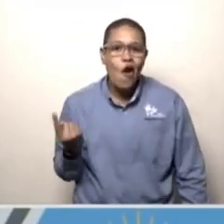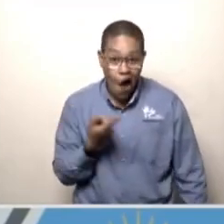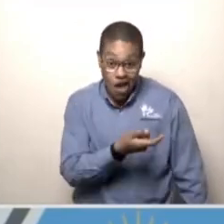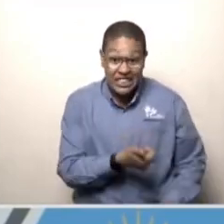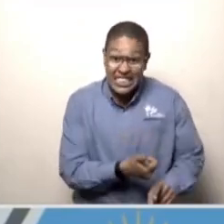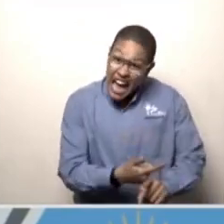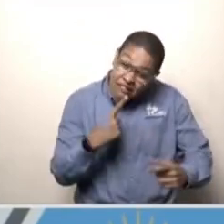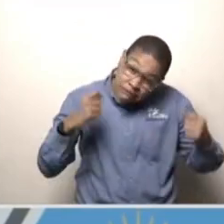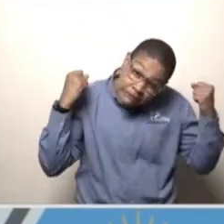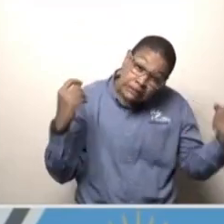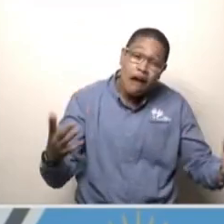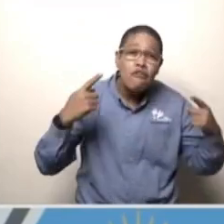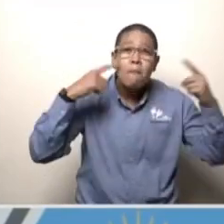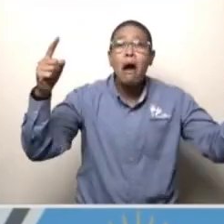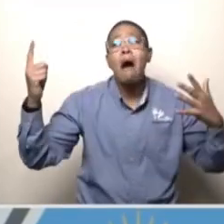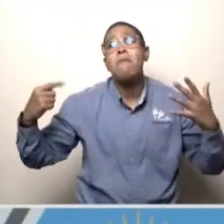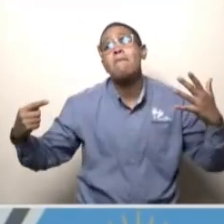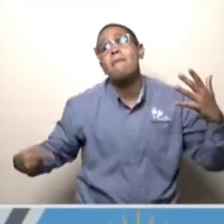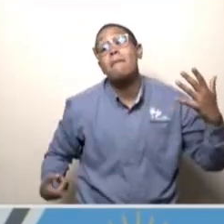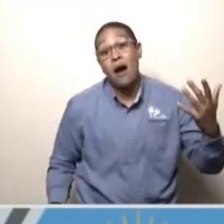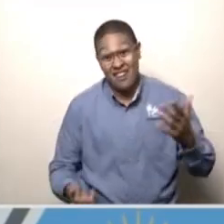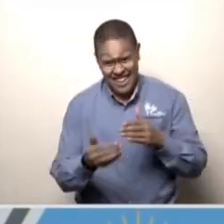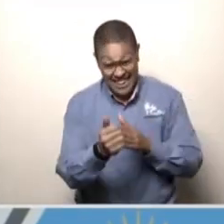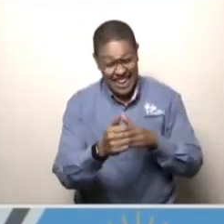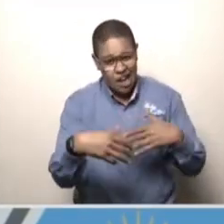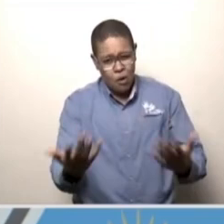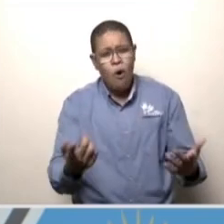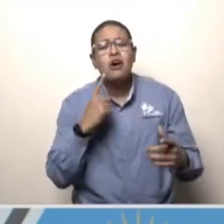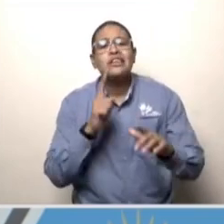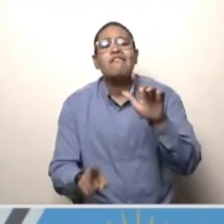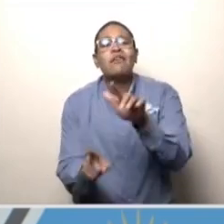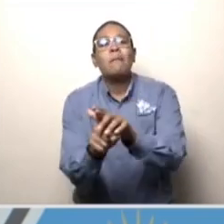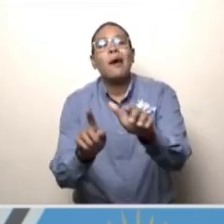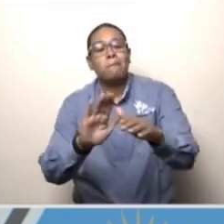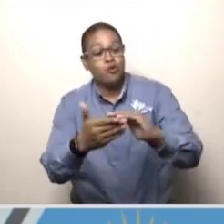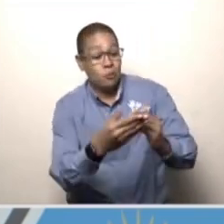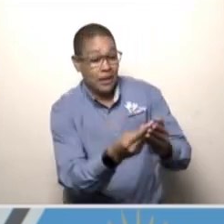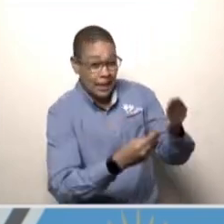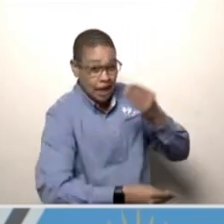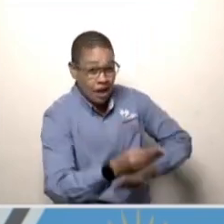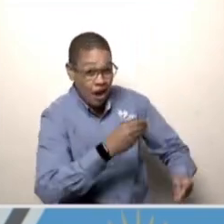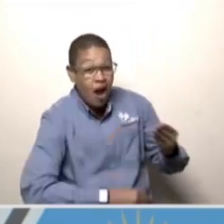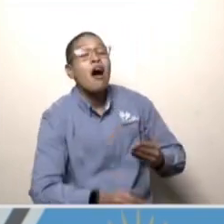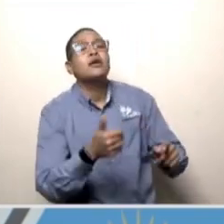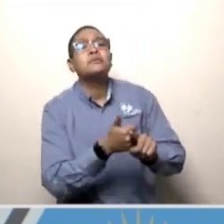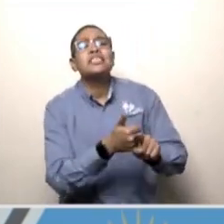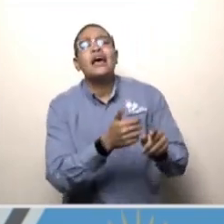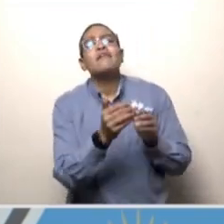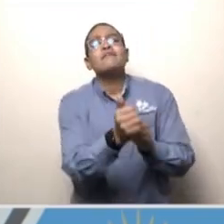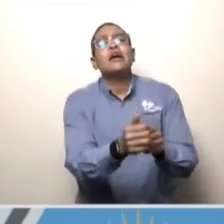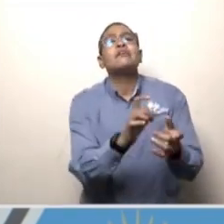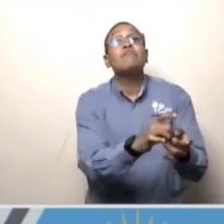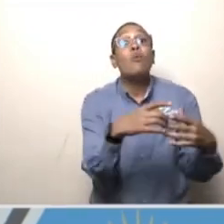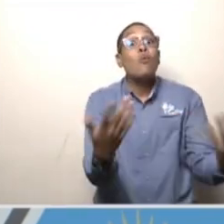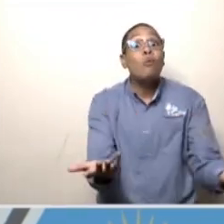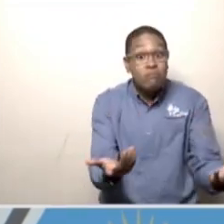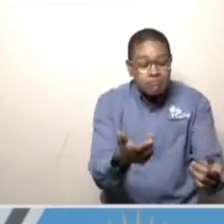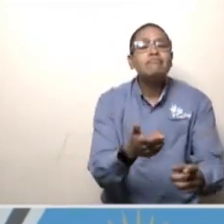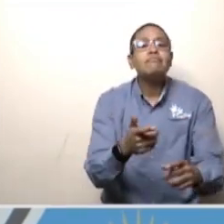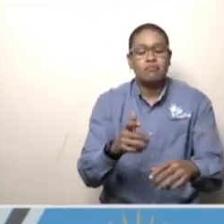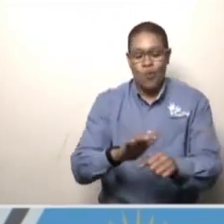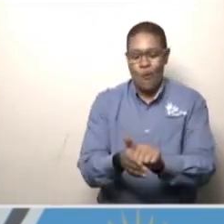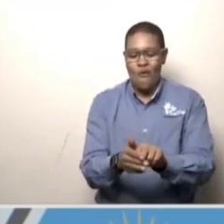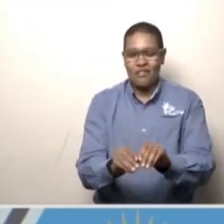several achievements as Prime Minister, notably leading the resurgence of the Jamaican economy ahead of the COVID-19 pandemic and the